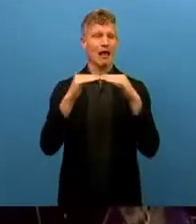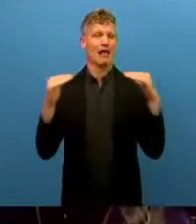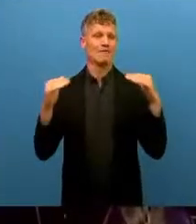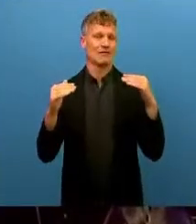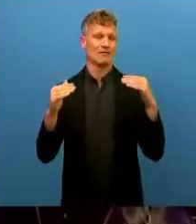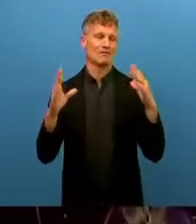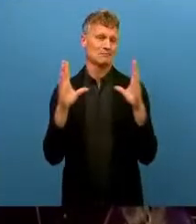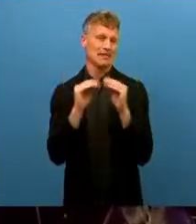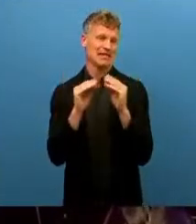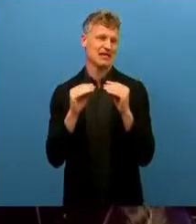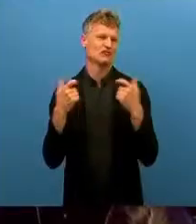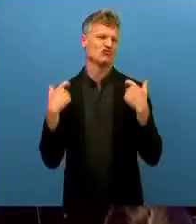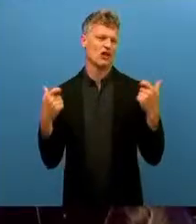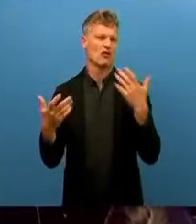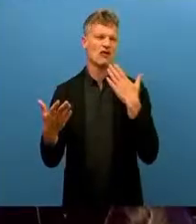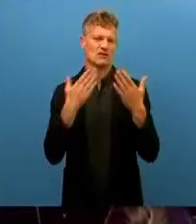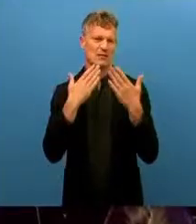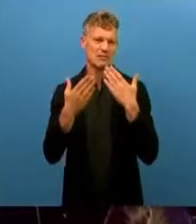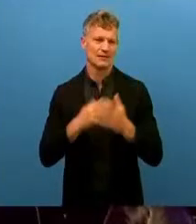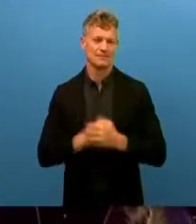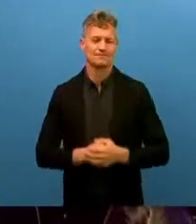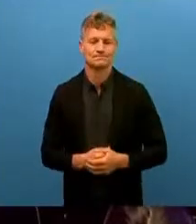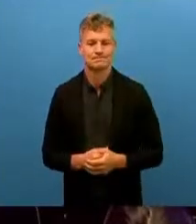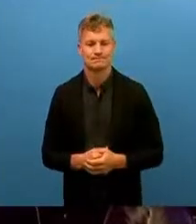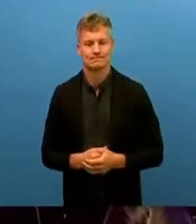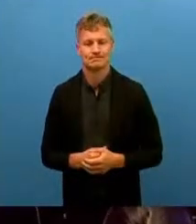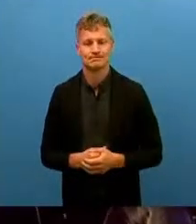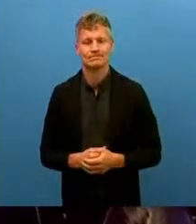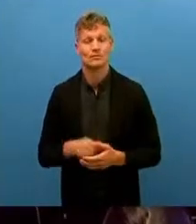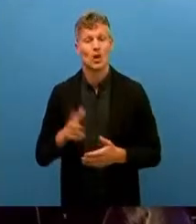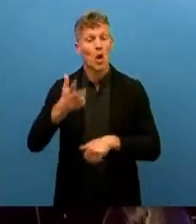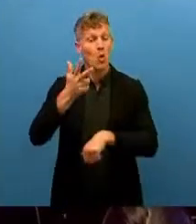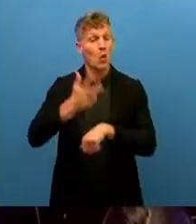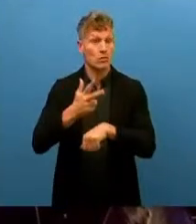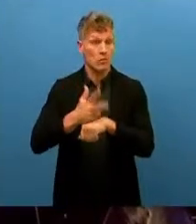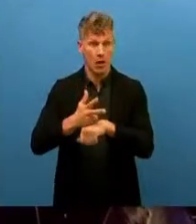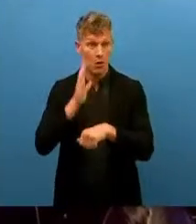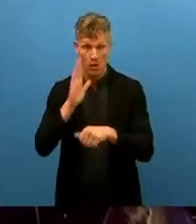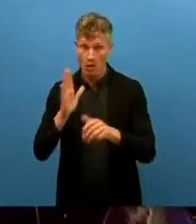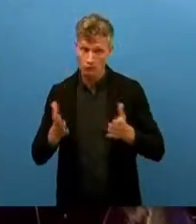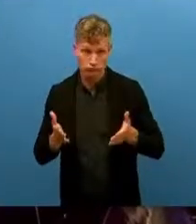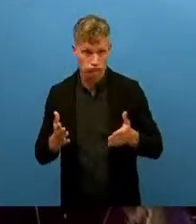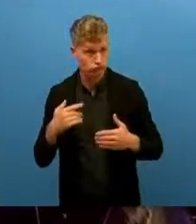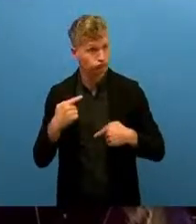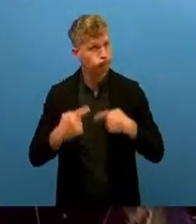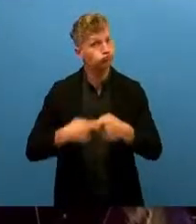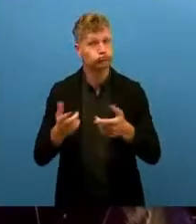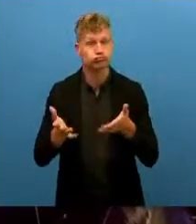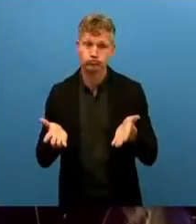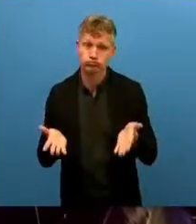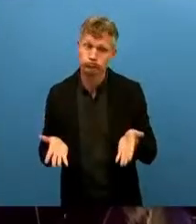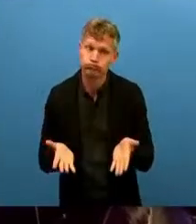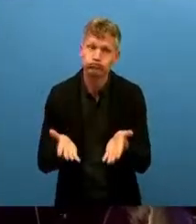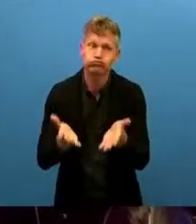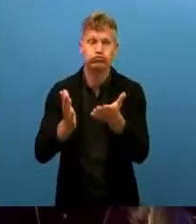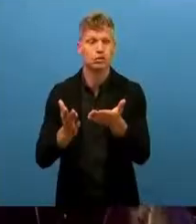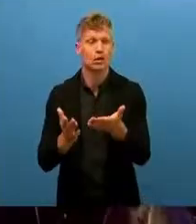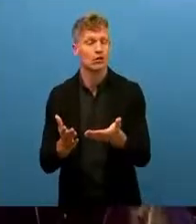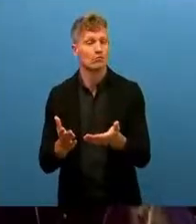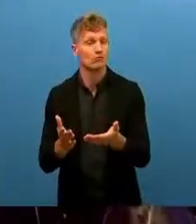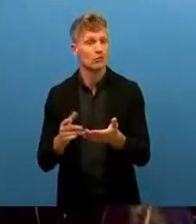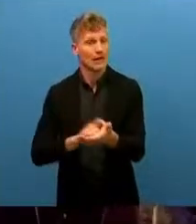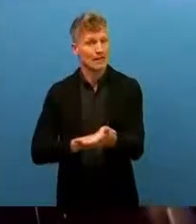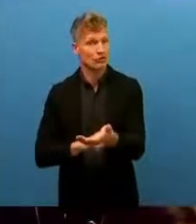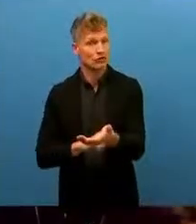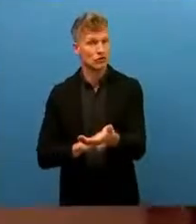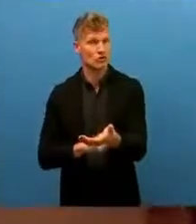the participation of Indigenous peoples in all affairs concerning them, and discussed in the various fora at the